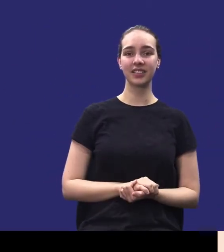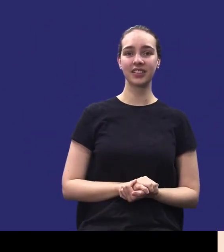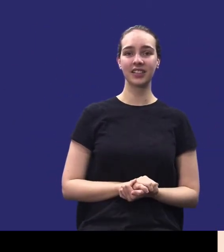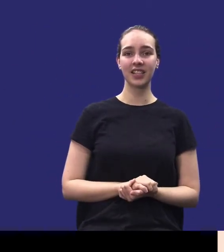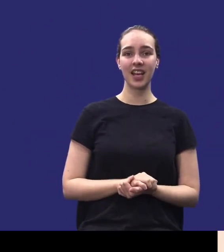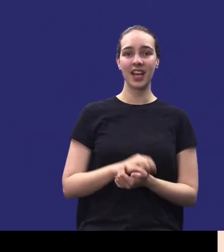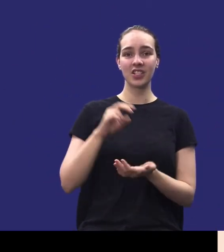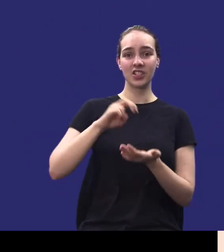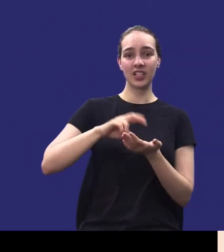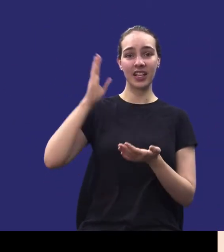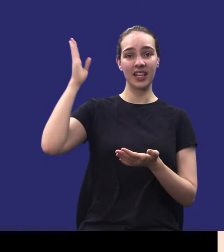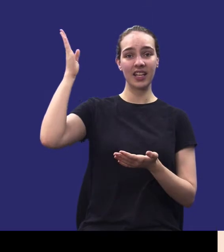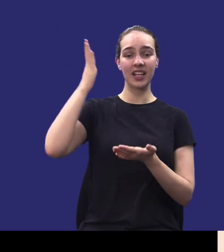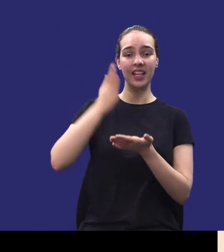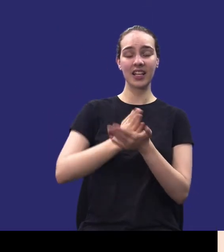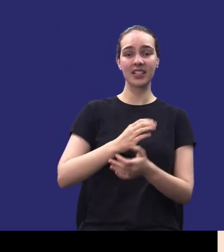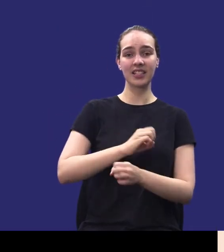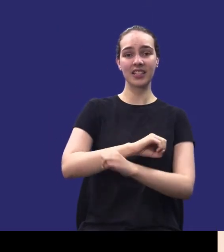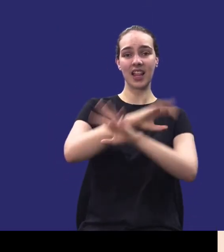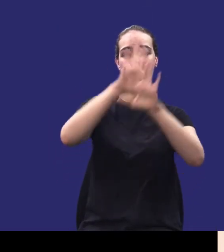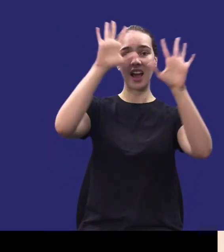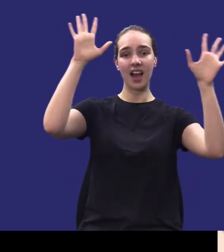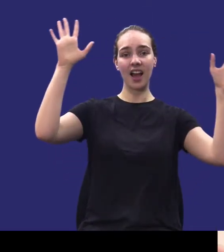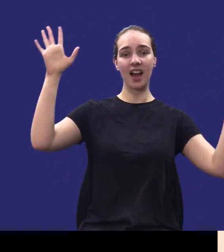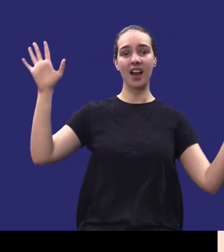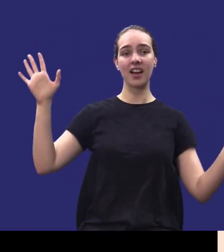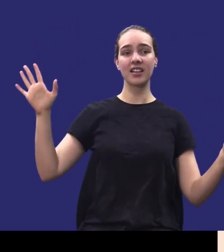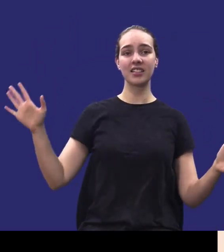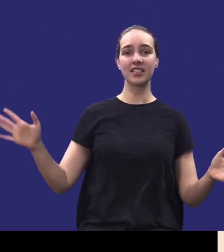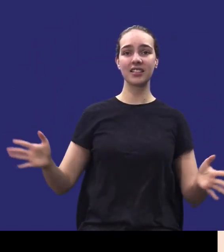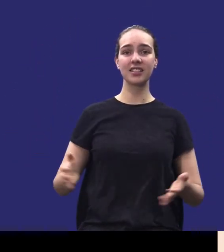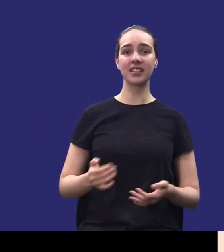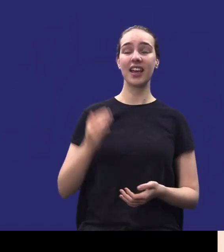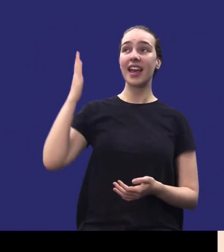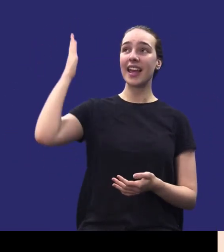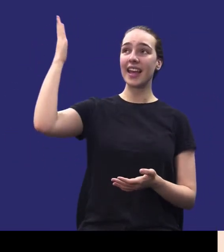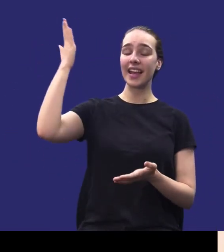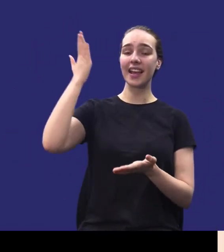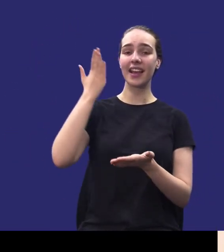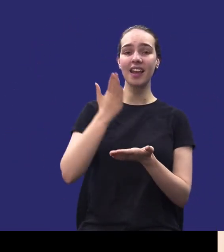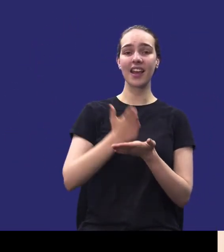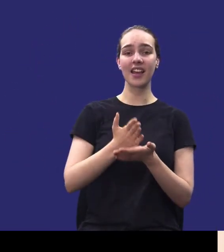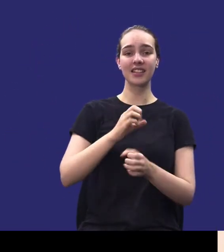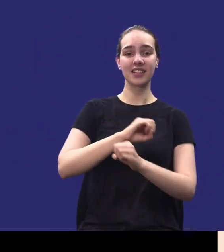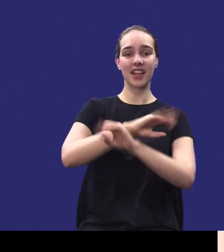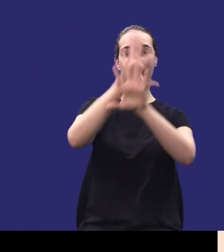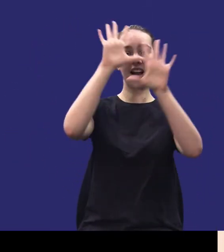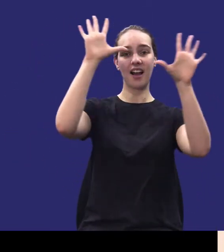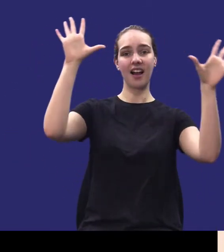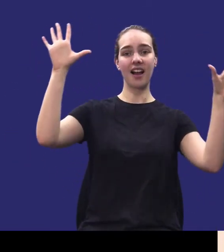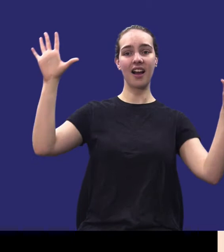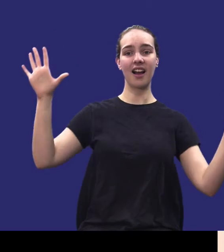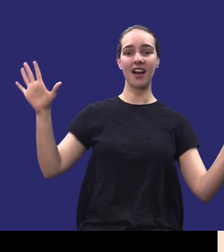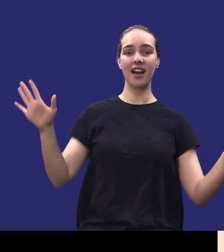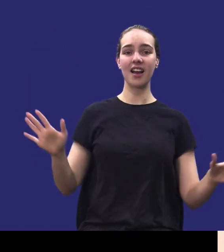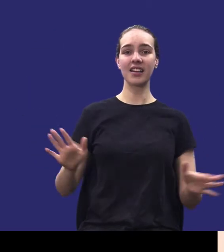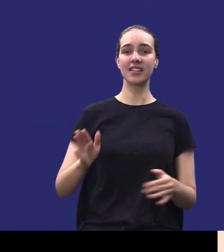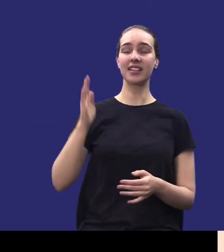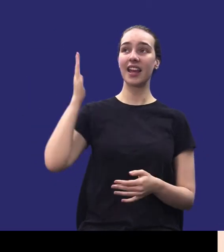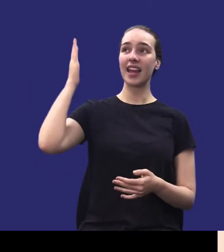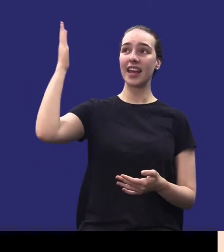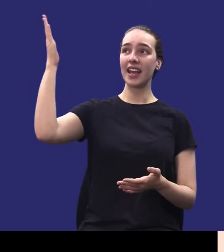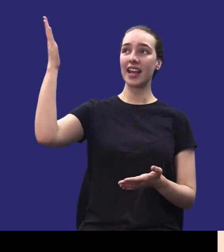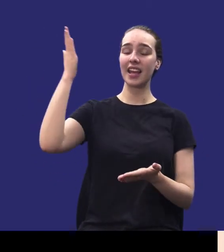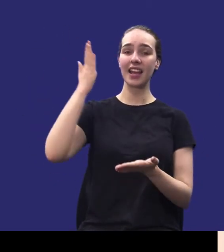light. He is the light. He is the